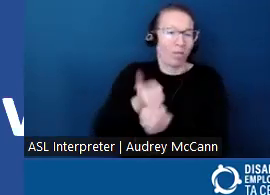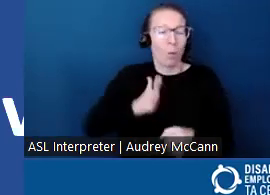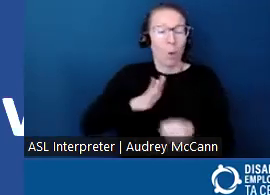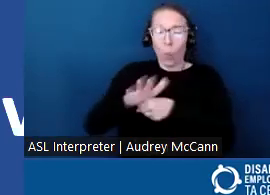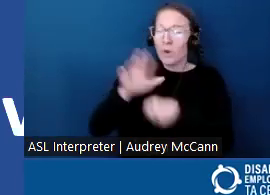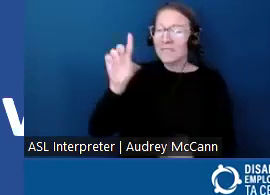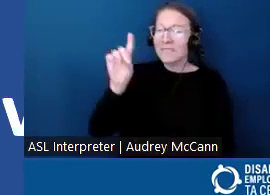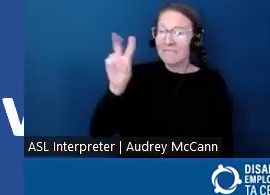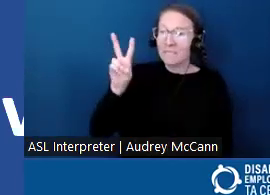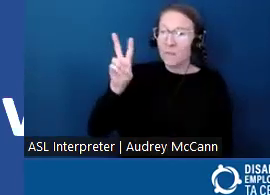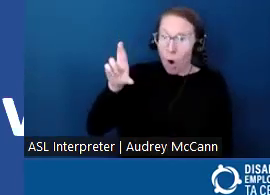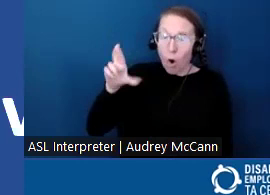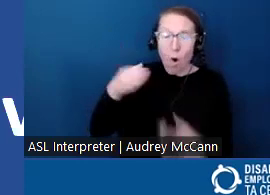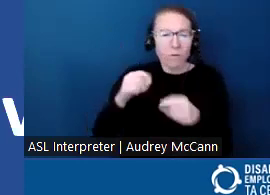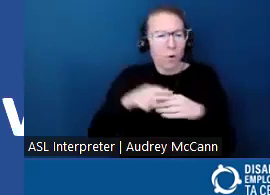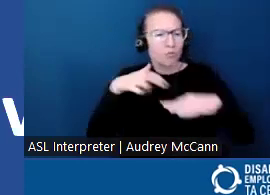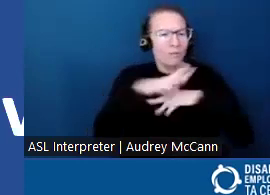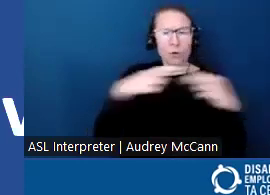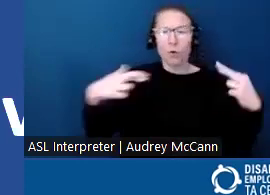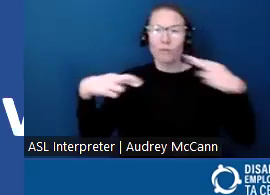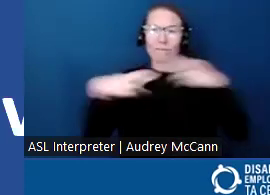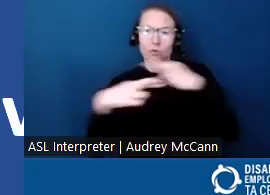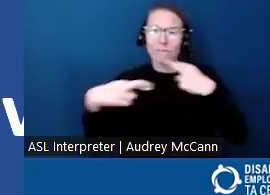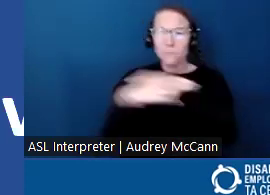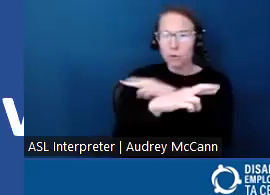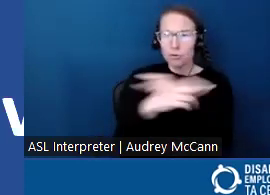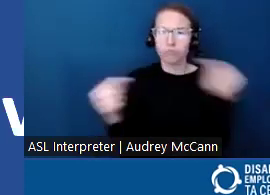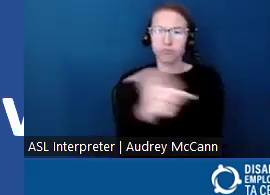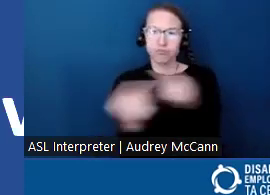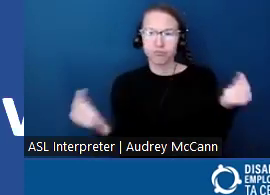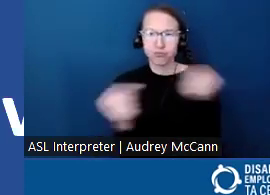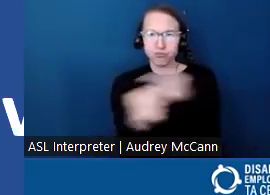to provide referrals back and forth to each other, and